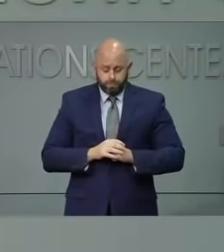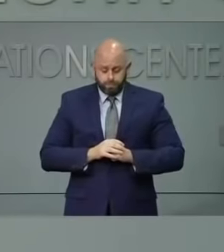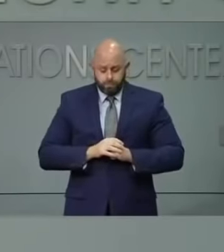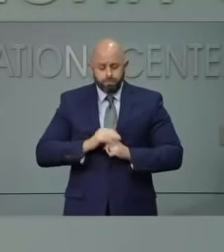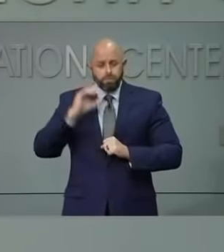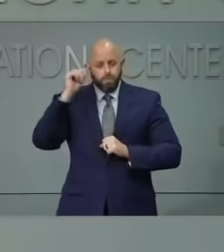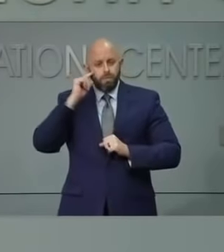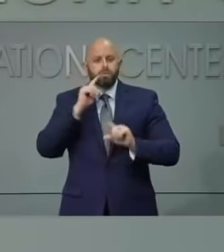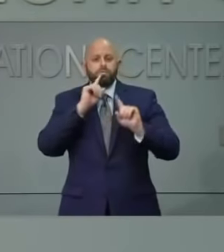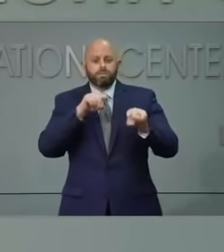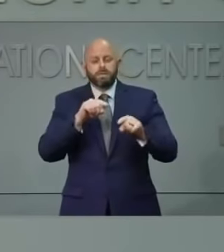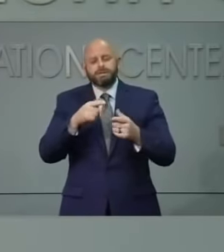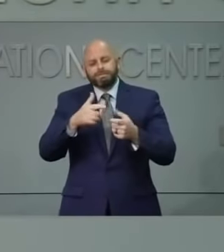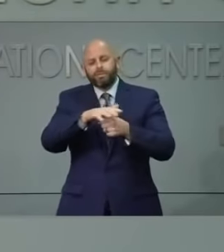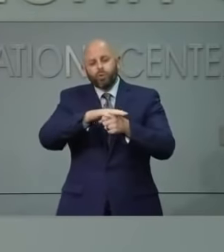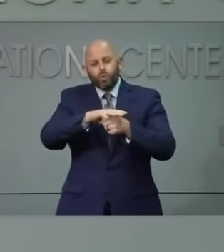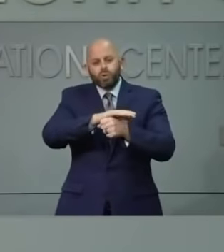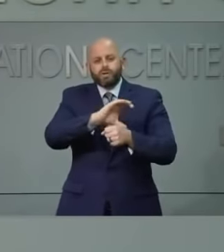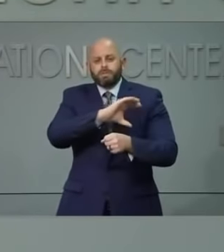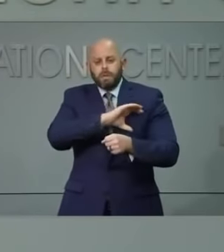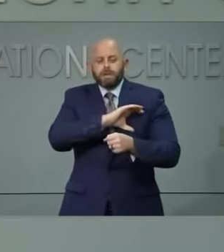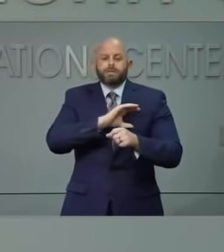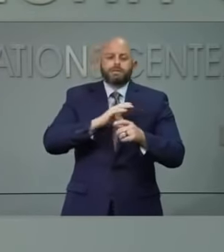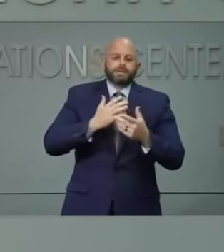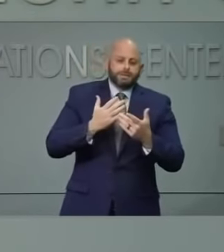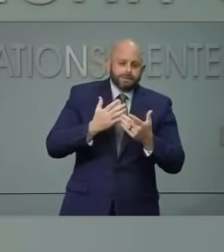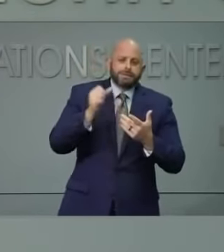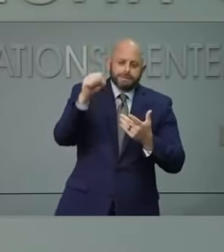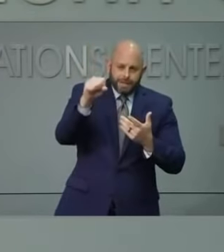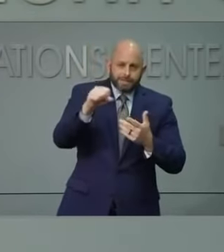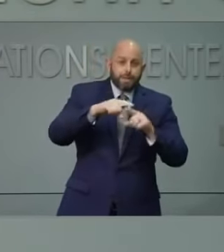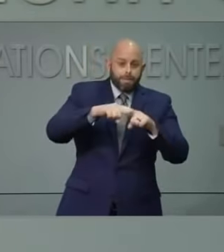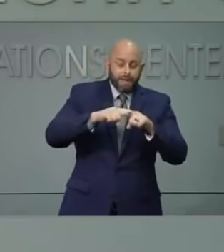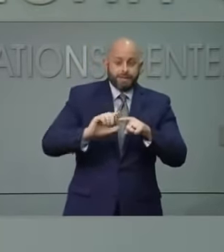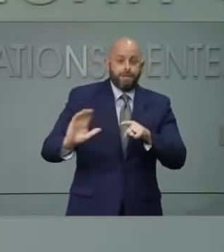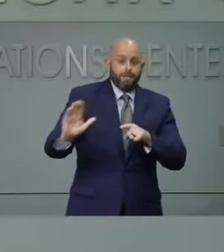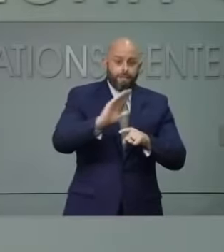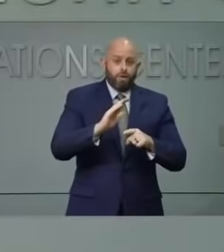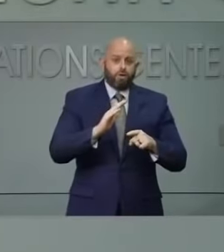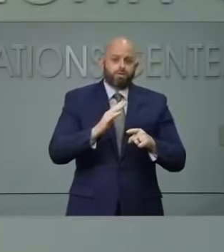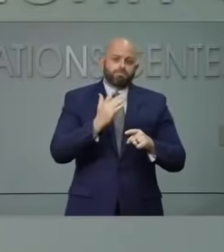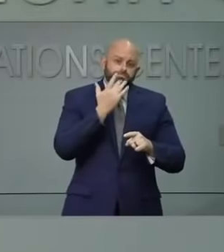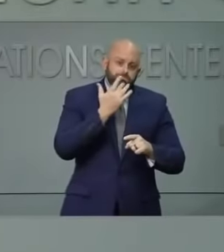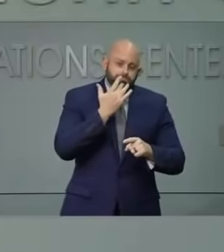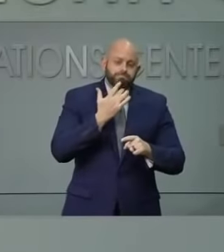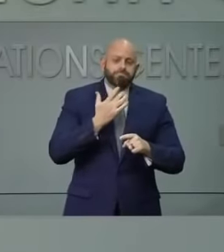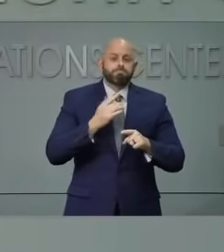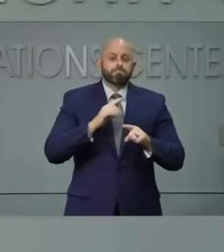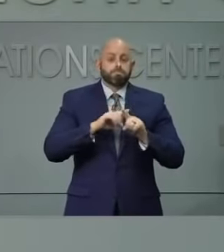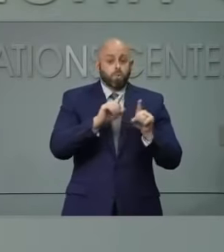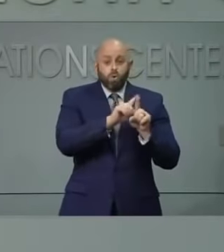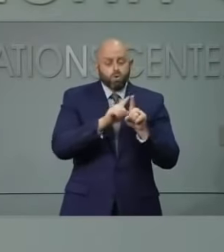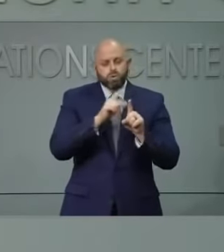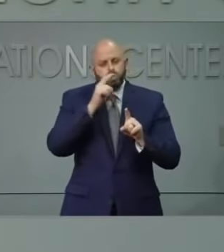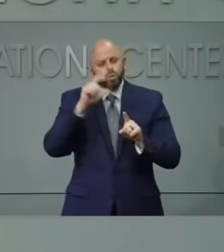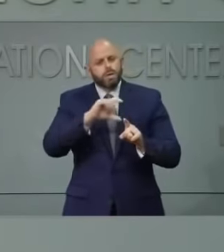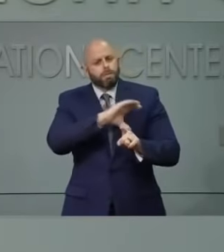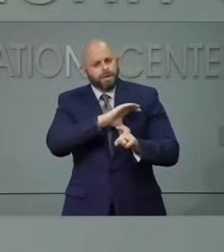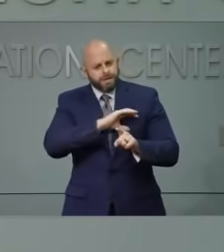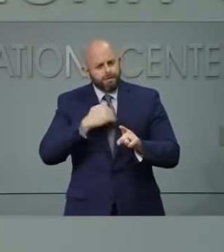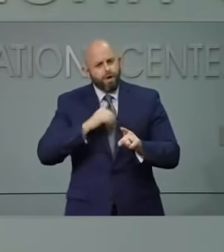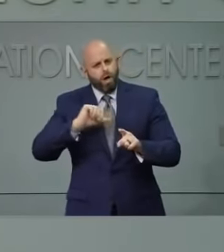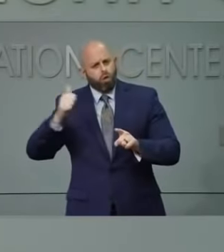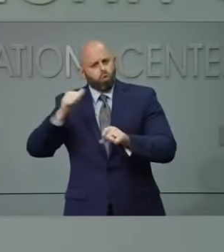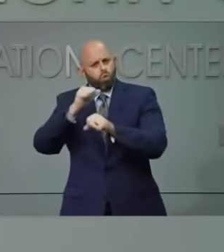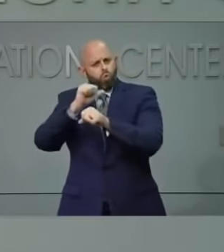local governments are adopting ordinances, and they have other employees that they can use to enforce those ordinances. And